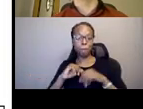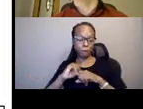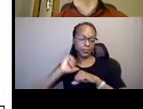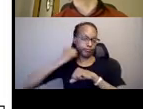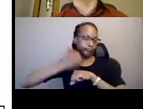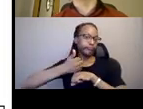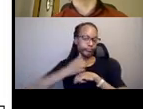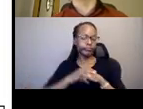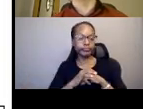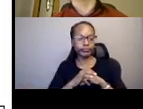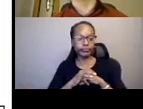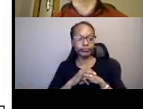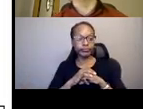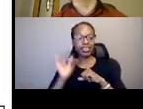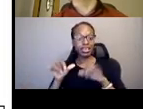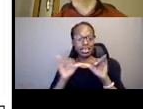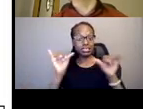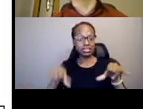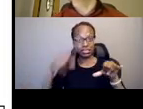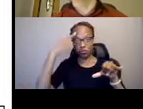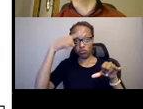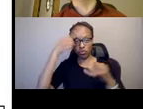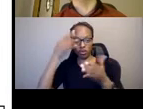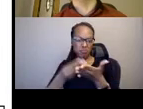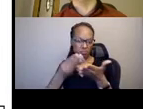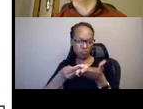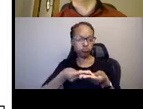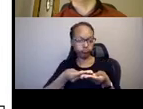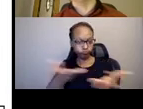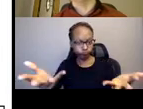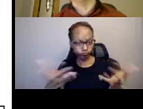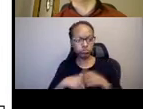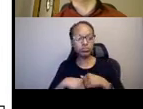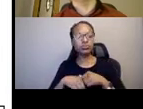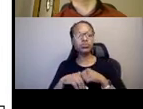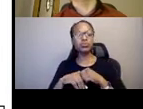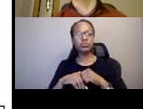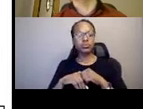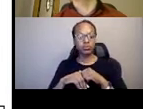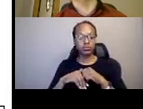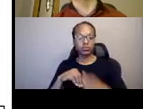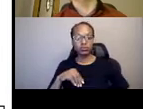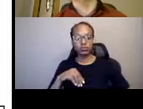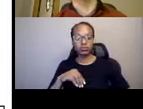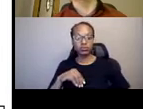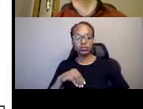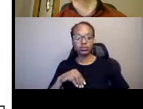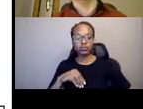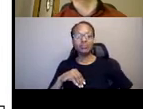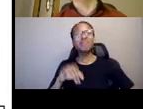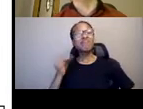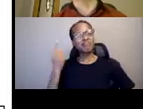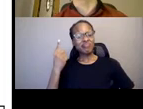a way to distribute funds, but also is a way, many of these parts are not